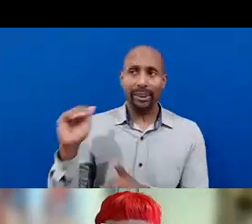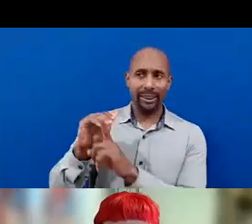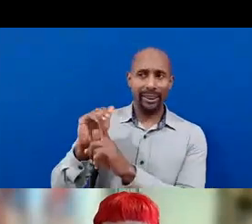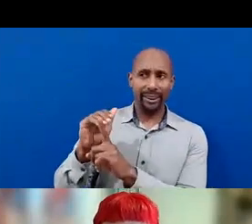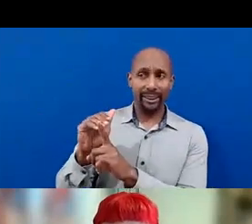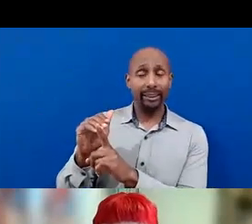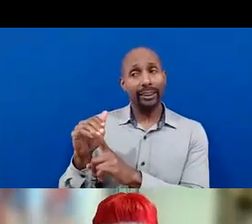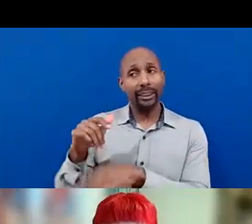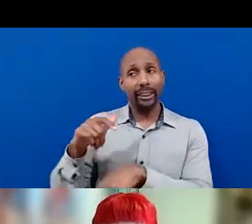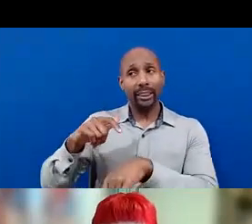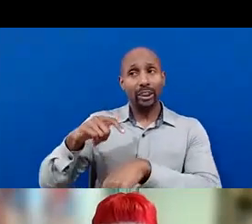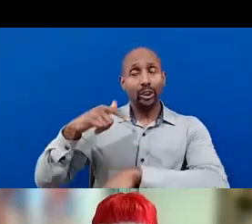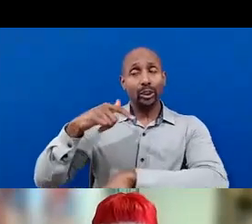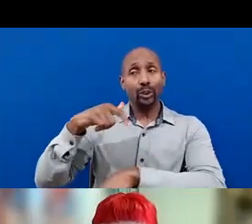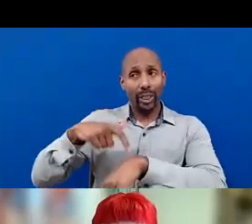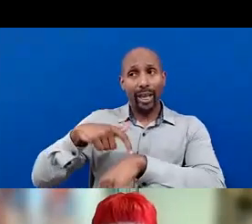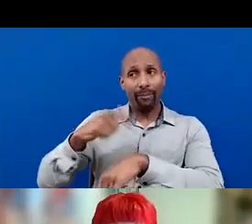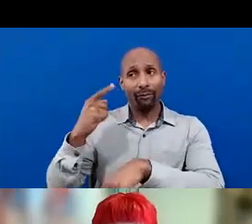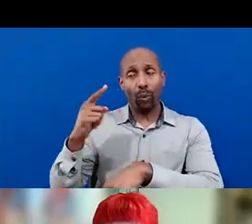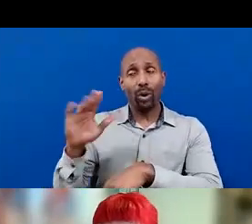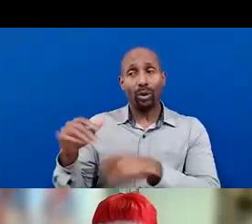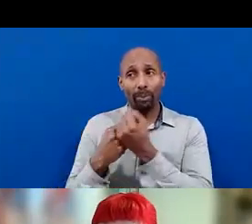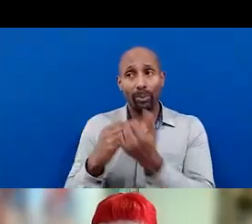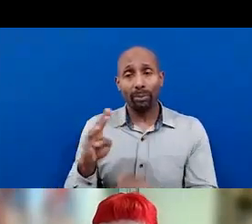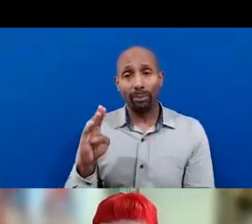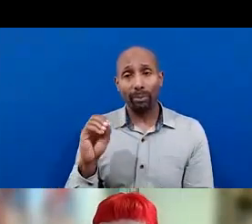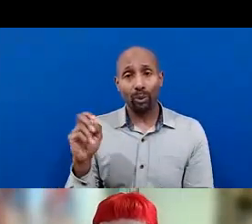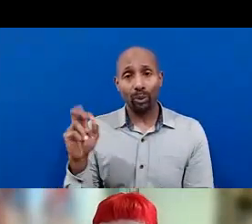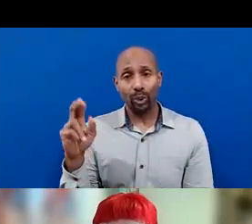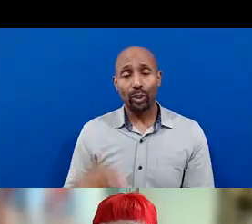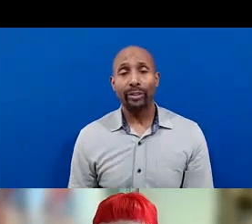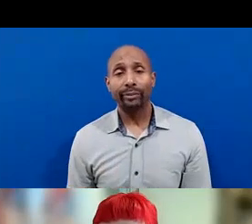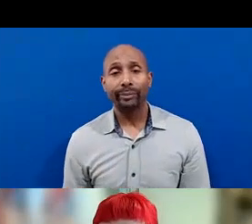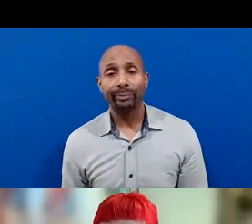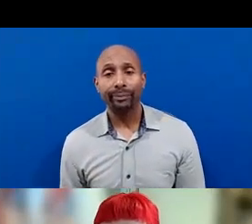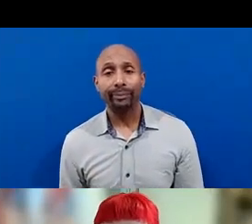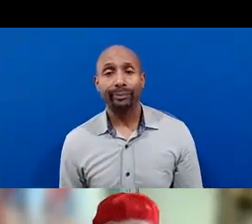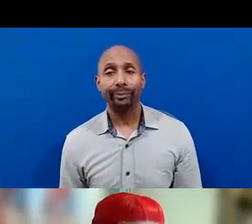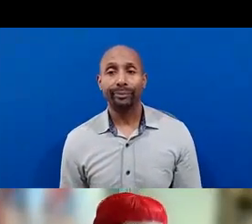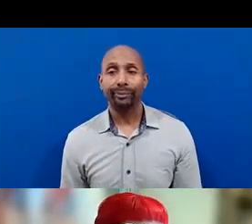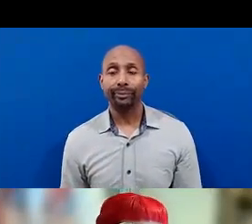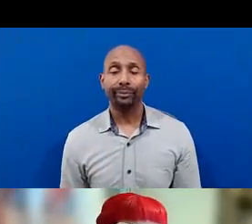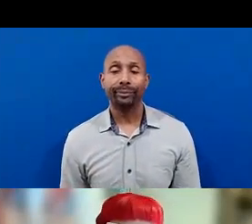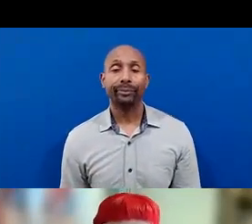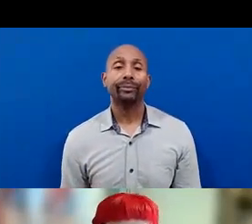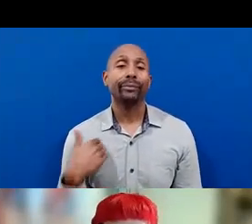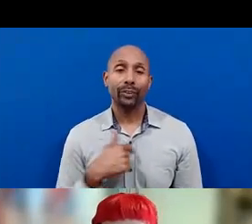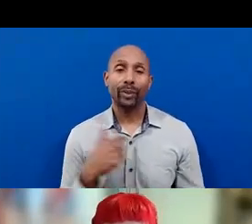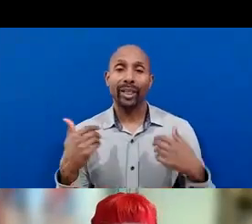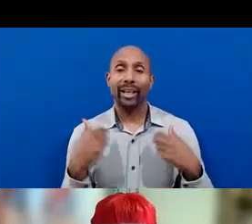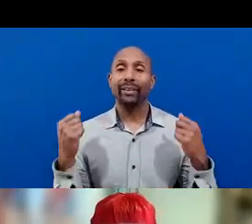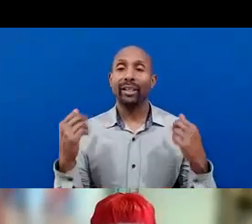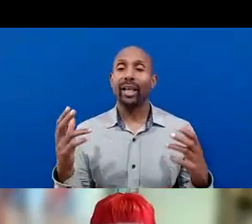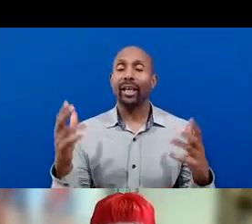Before moving into this, I want to say, I know people are so sick of COVID. I mean, you can even see by the number of participants we have. I know it's a sunny,